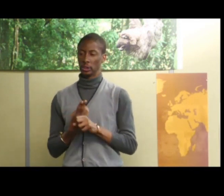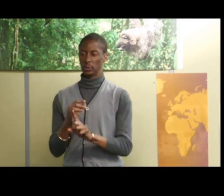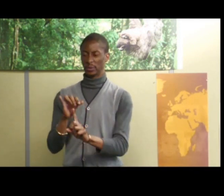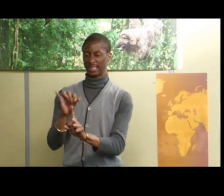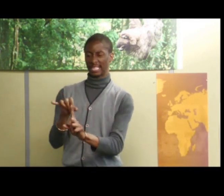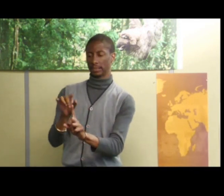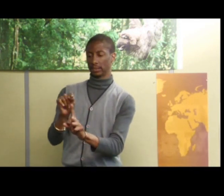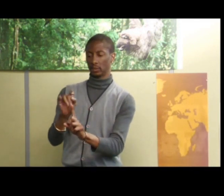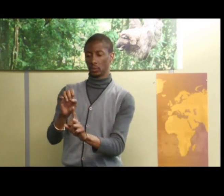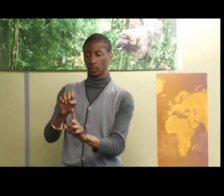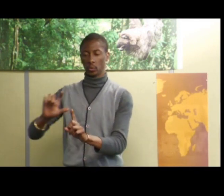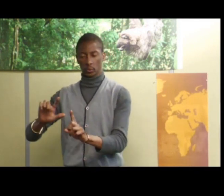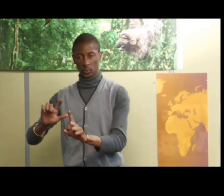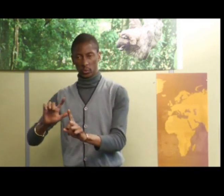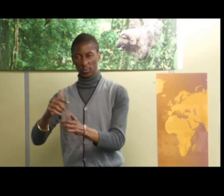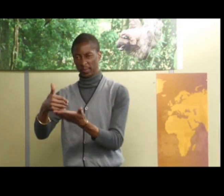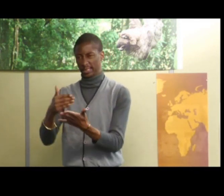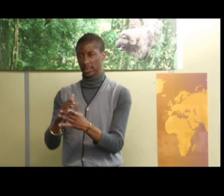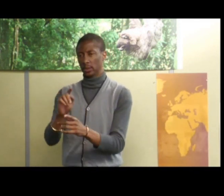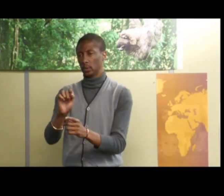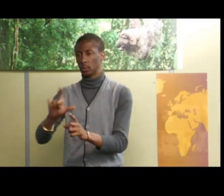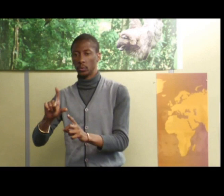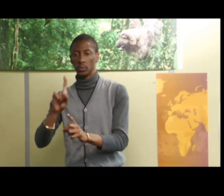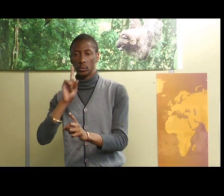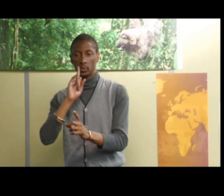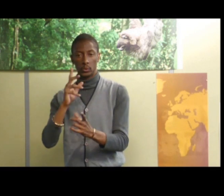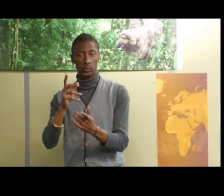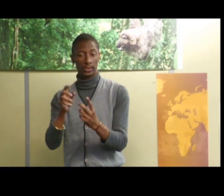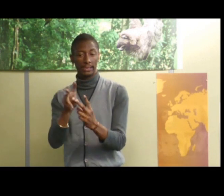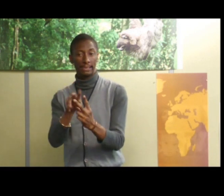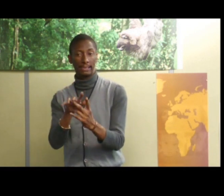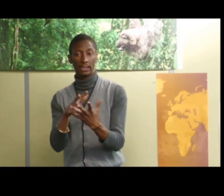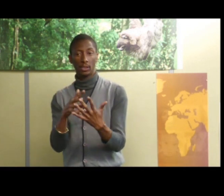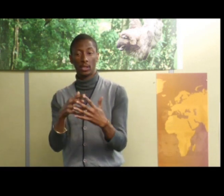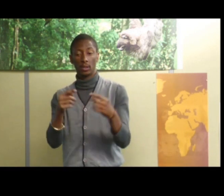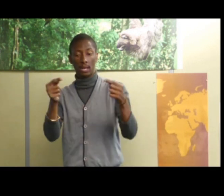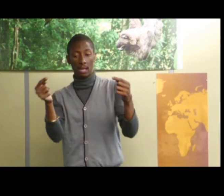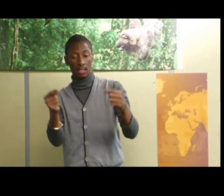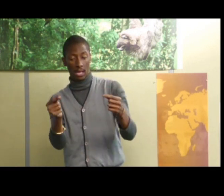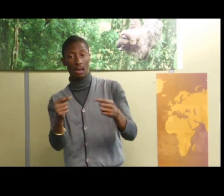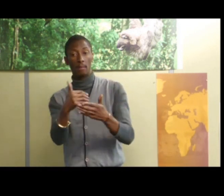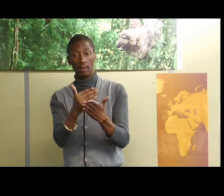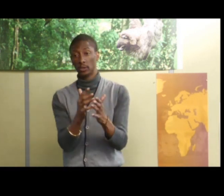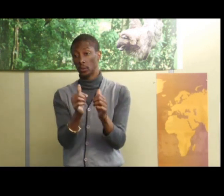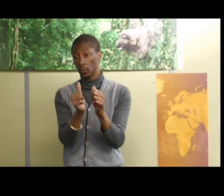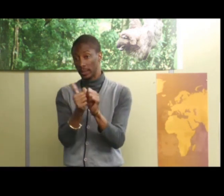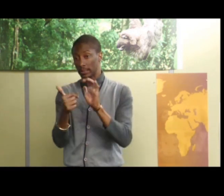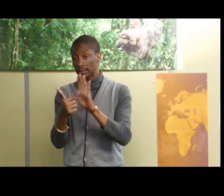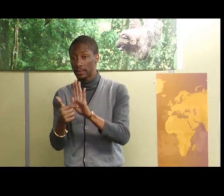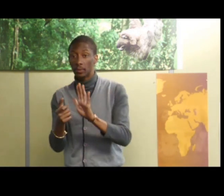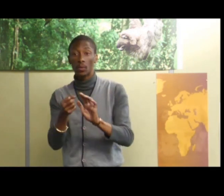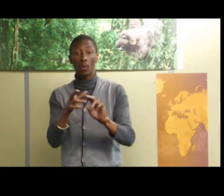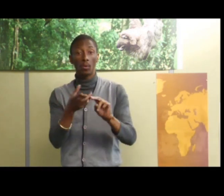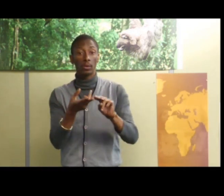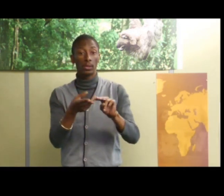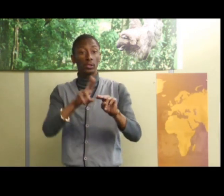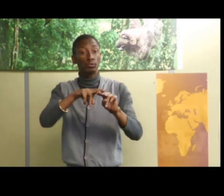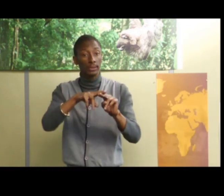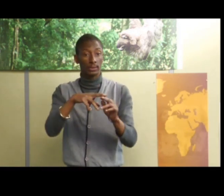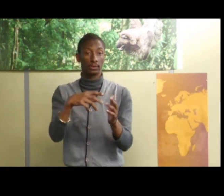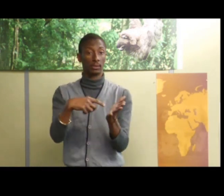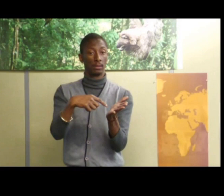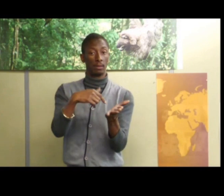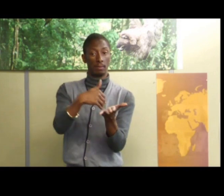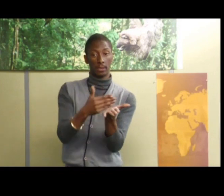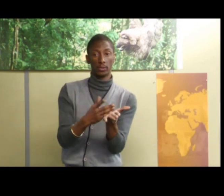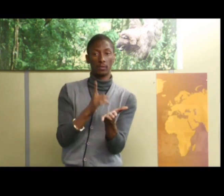something to help either align the budget with the exhibit or increase the budget to fund the